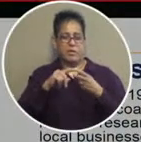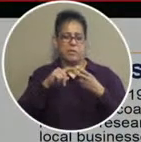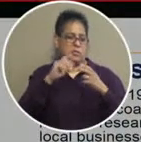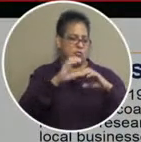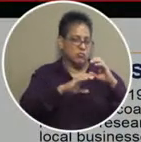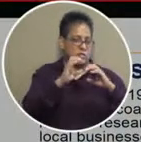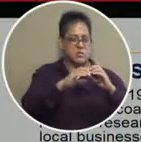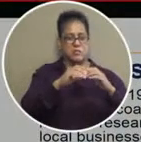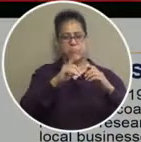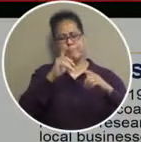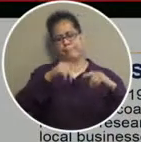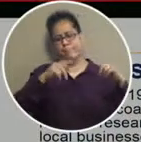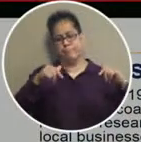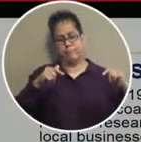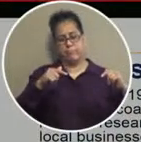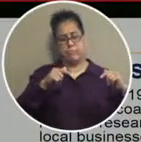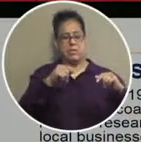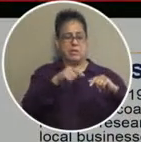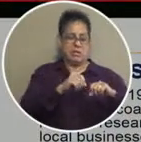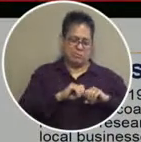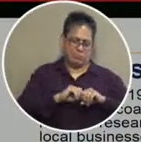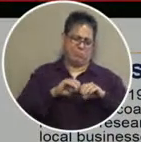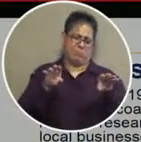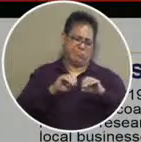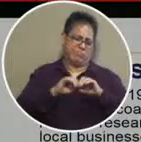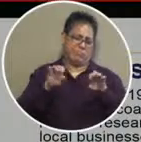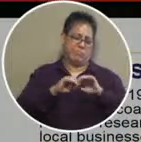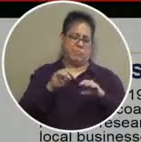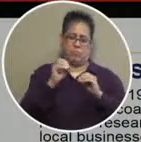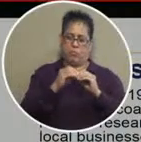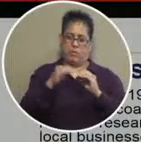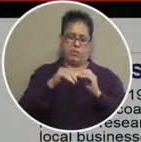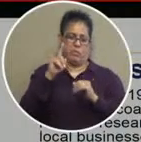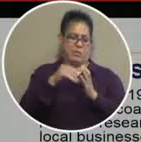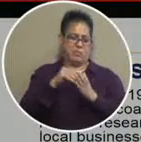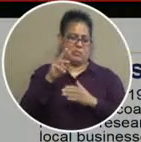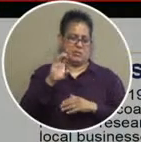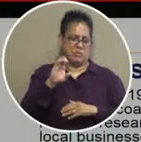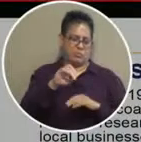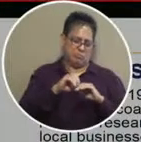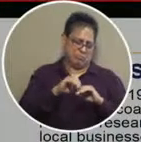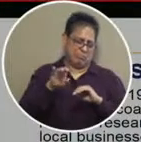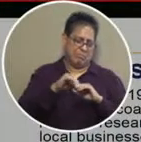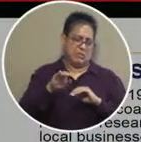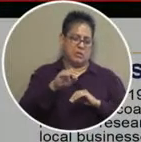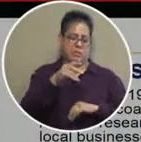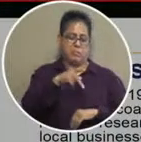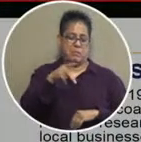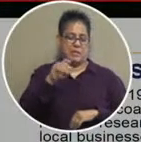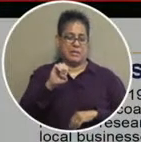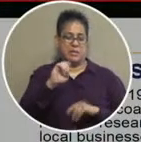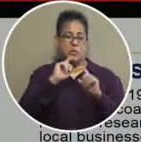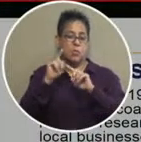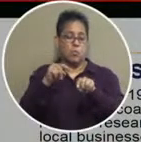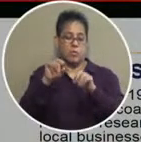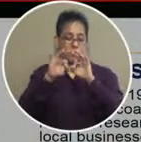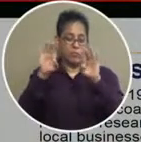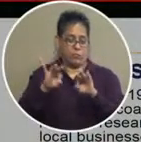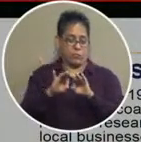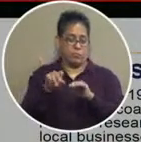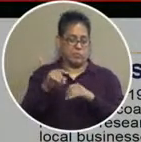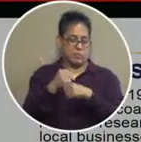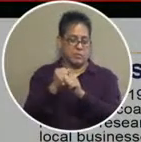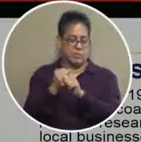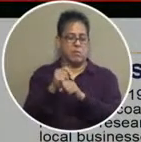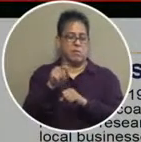construction, etc., and sent out over 1,600 emails with a link to the PPE order form that she created. And